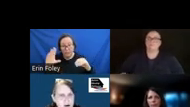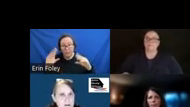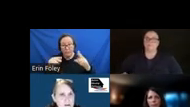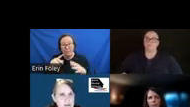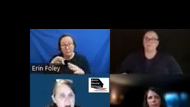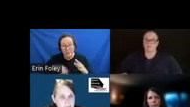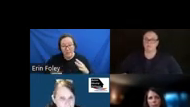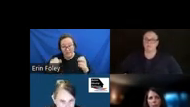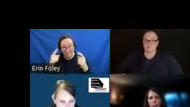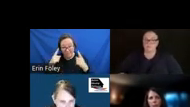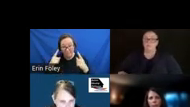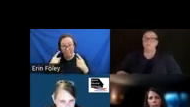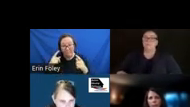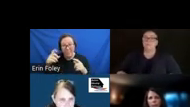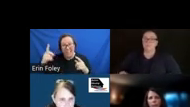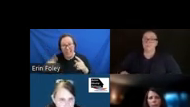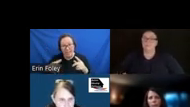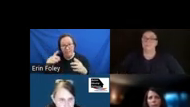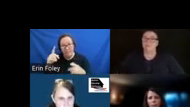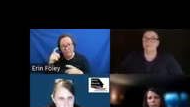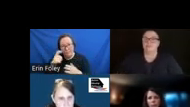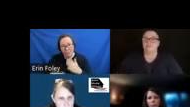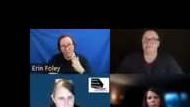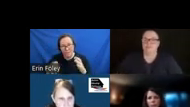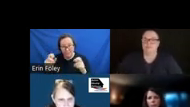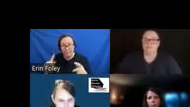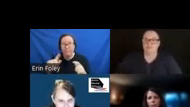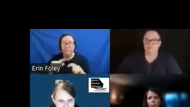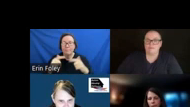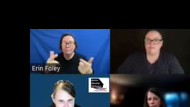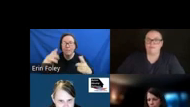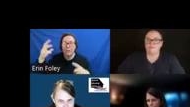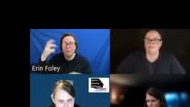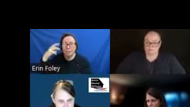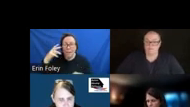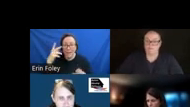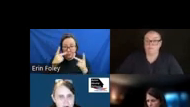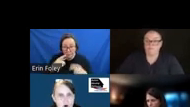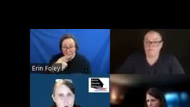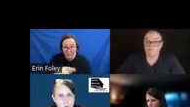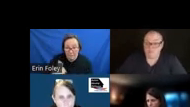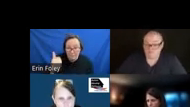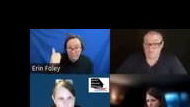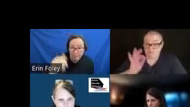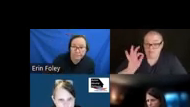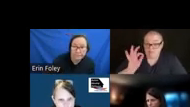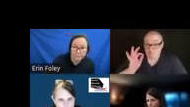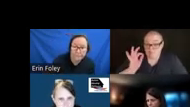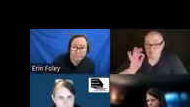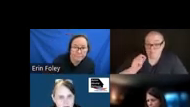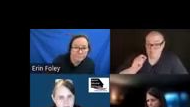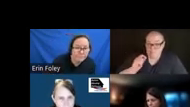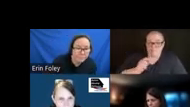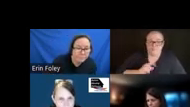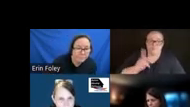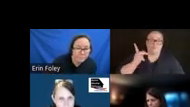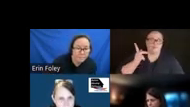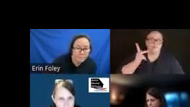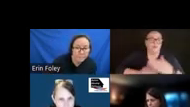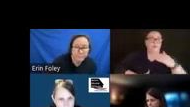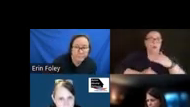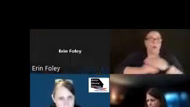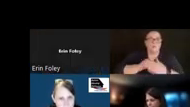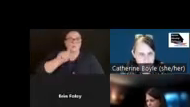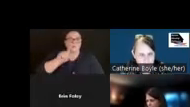cents on the dollar, up to a maximum of 1/3 of the